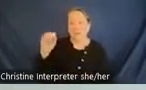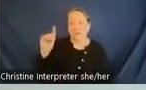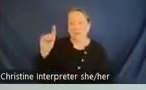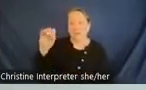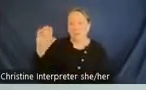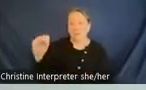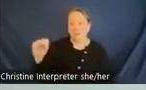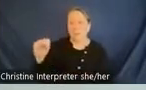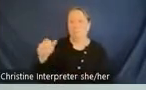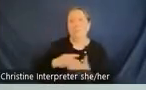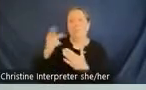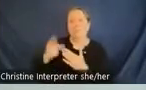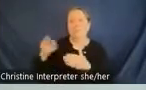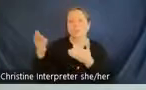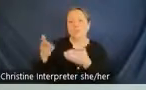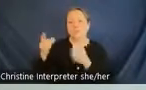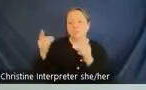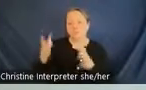VCIL.